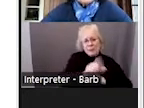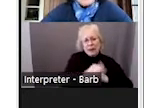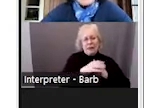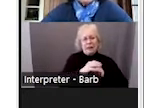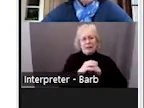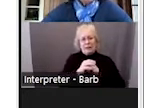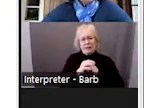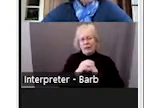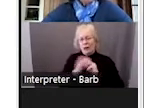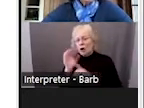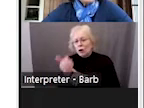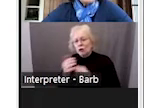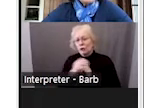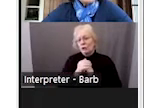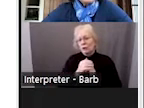posted in chat.